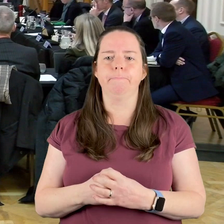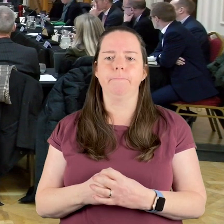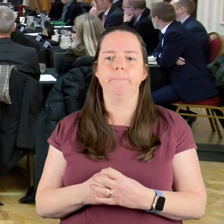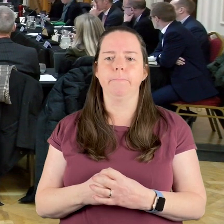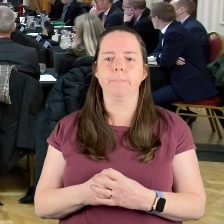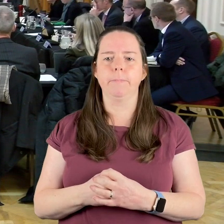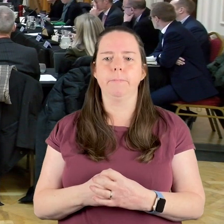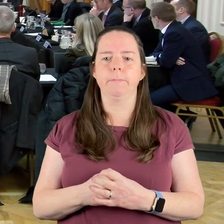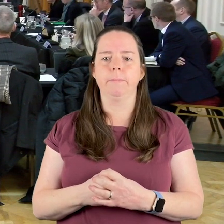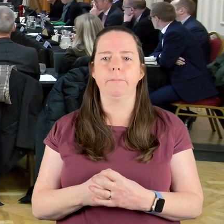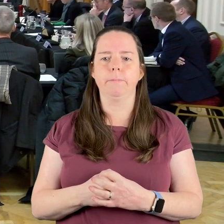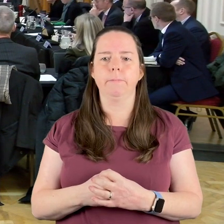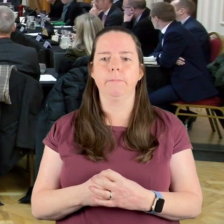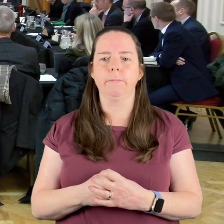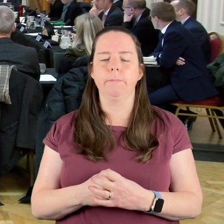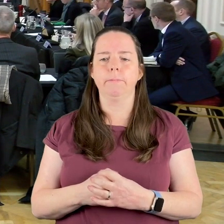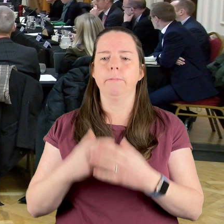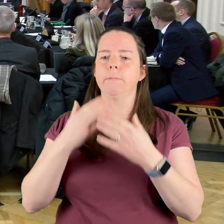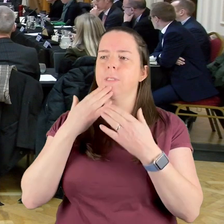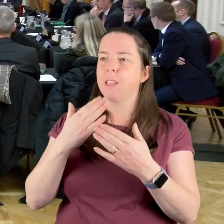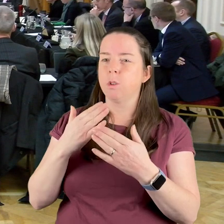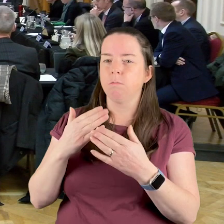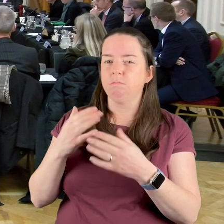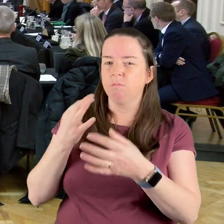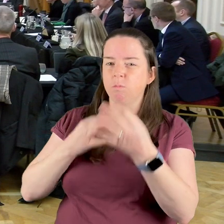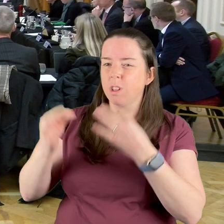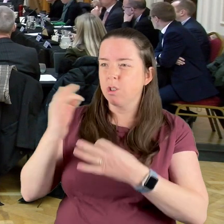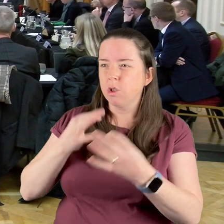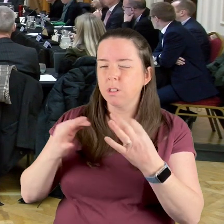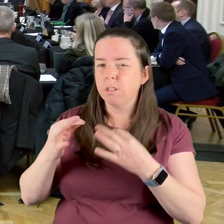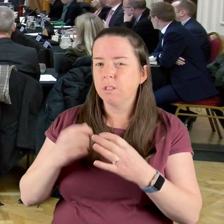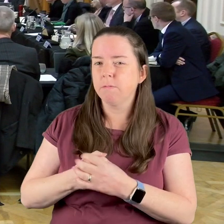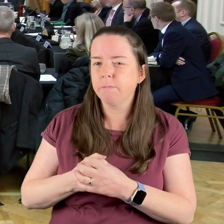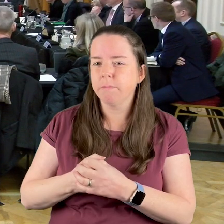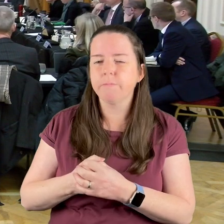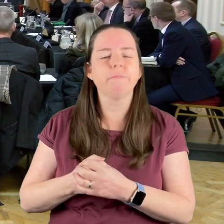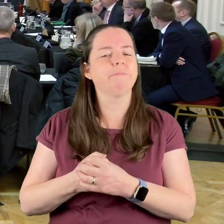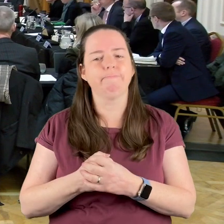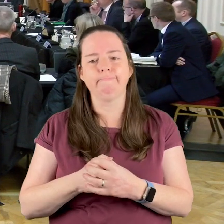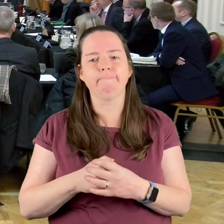that we think this new process and this new toolkit will make.